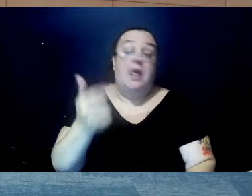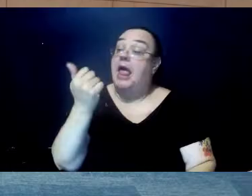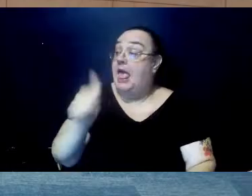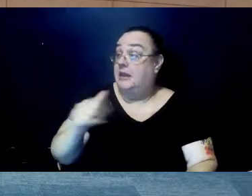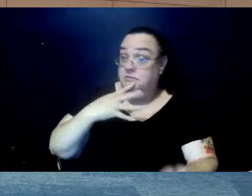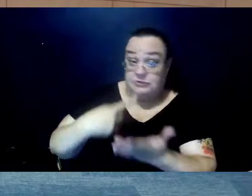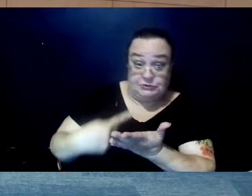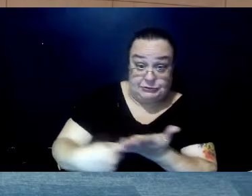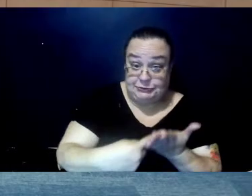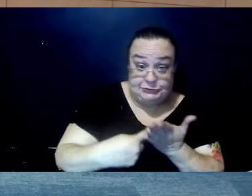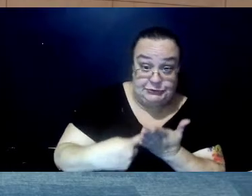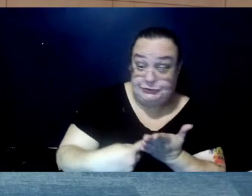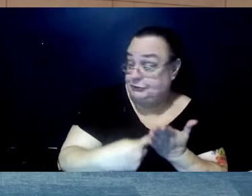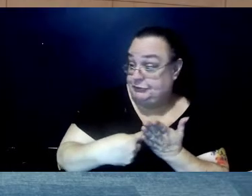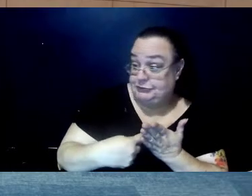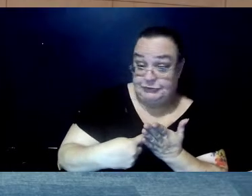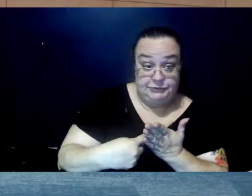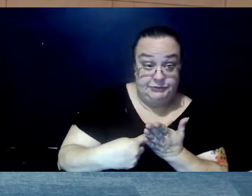discussion?